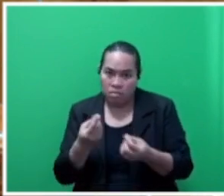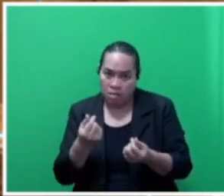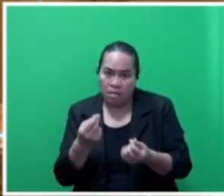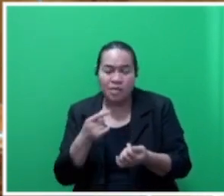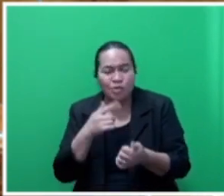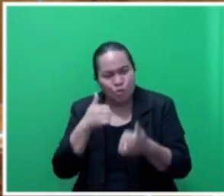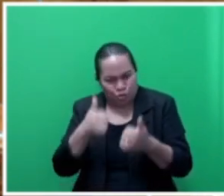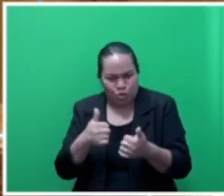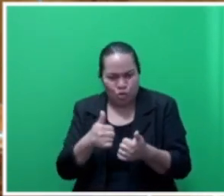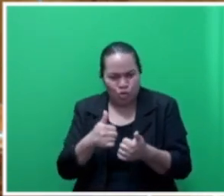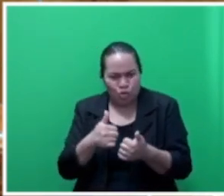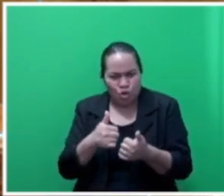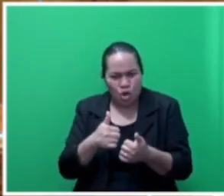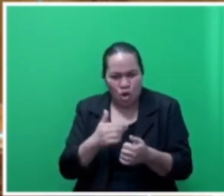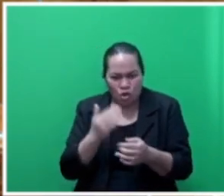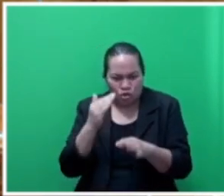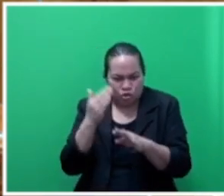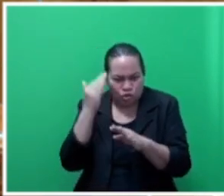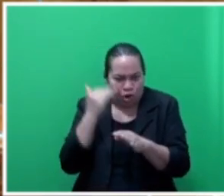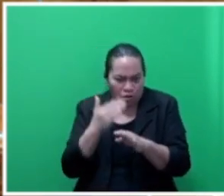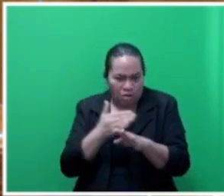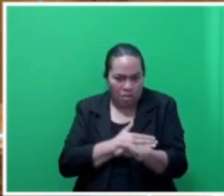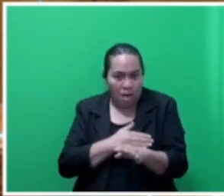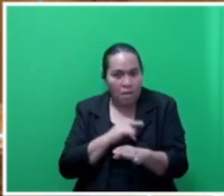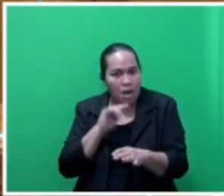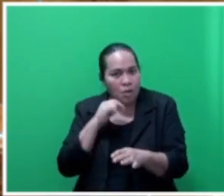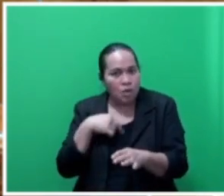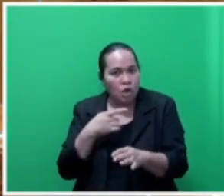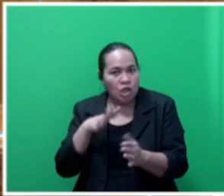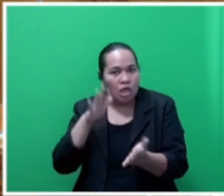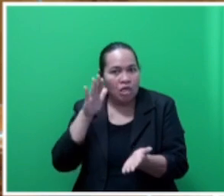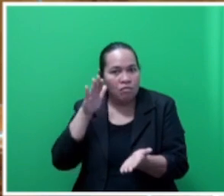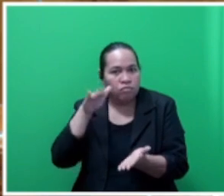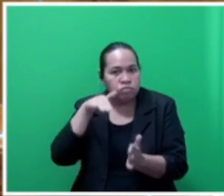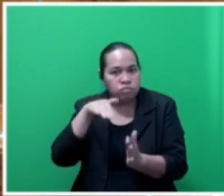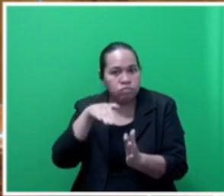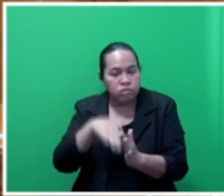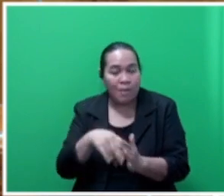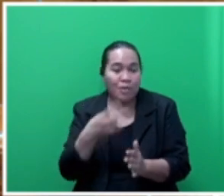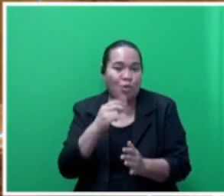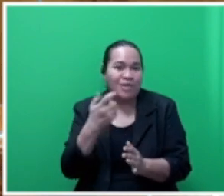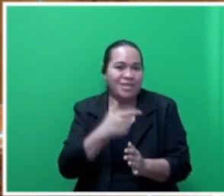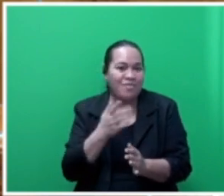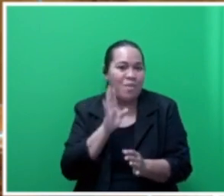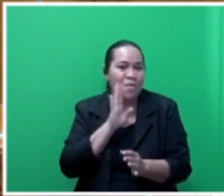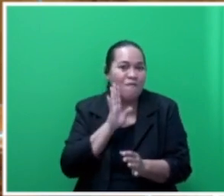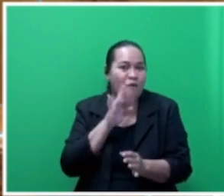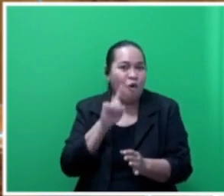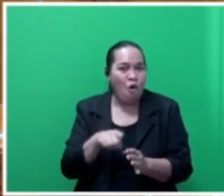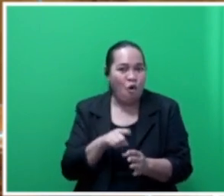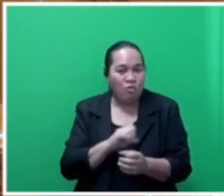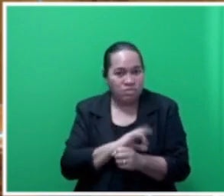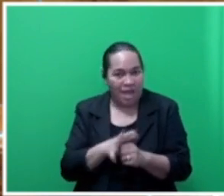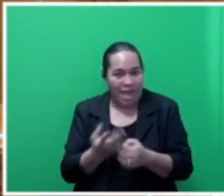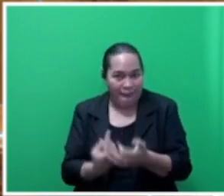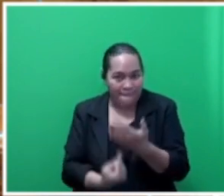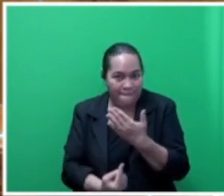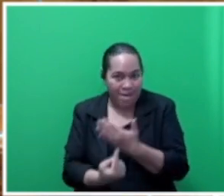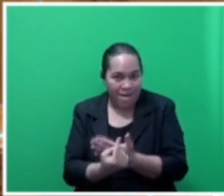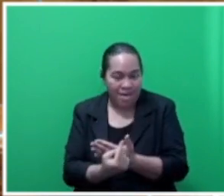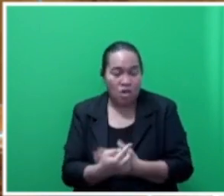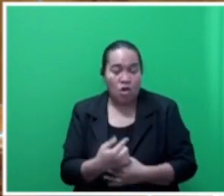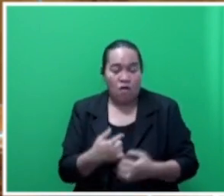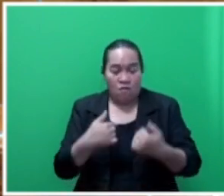short term, but it continues to increase substantially after 2017, prior to the pandemic. To me, sir,